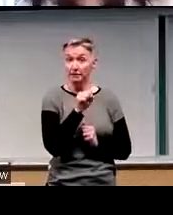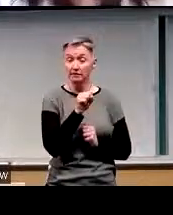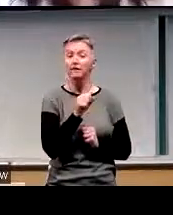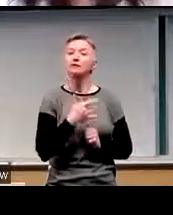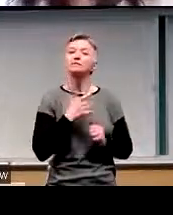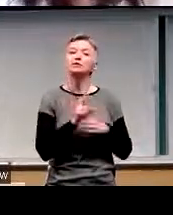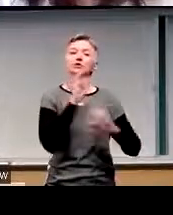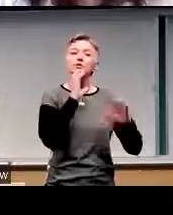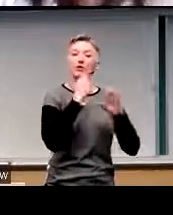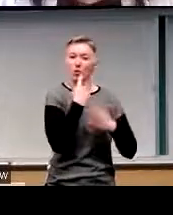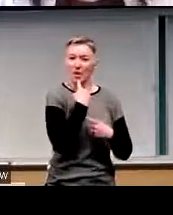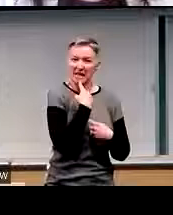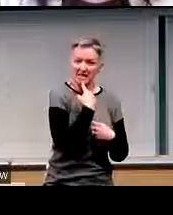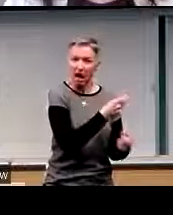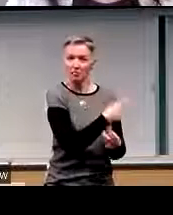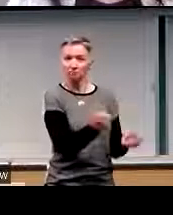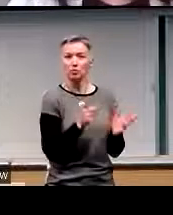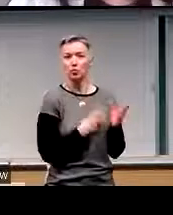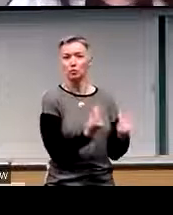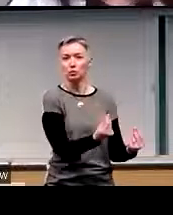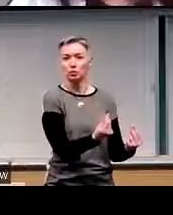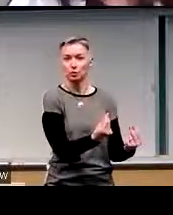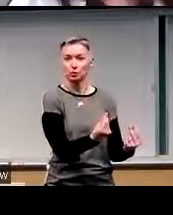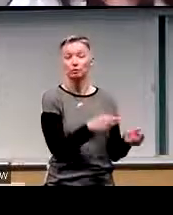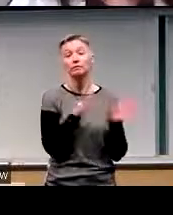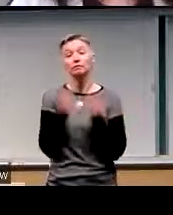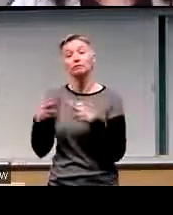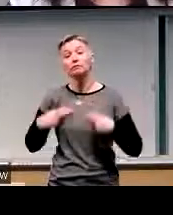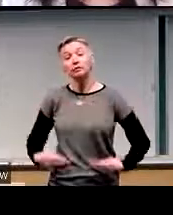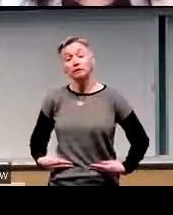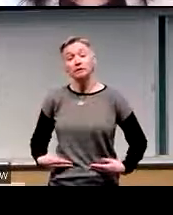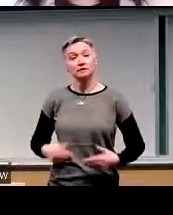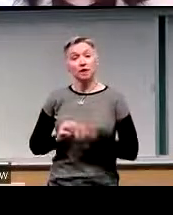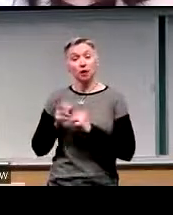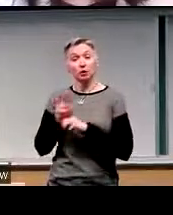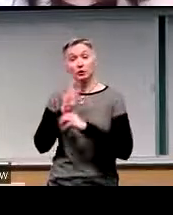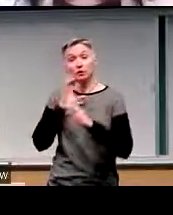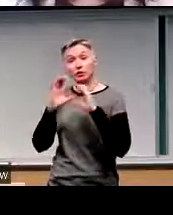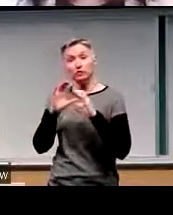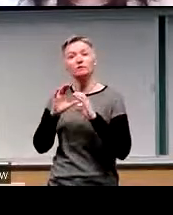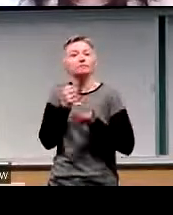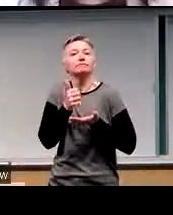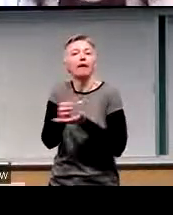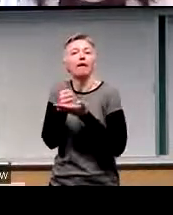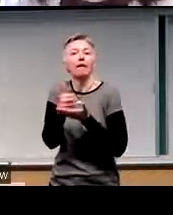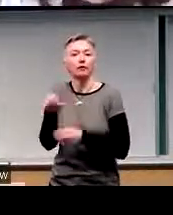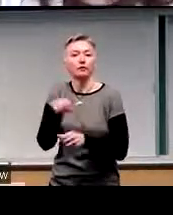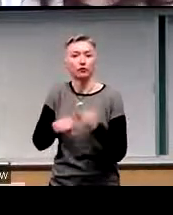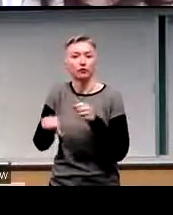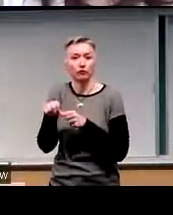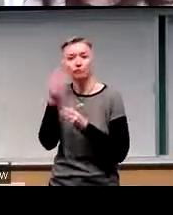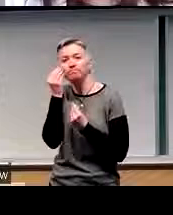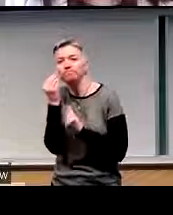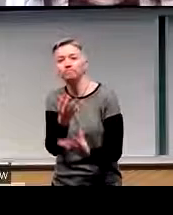tell others what to do. By contrast, humans use communication to be helpful to others, to